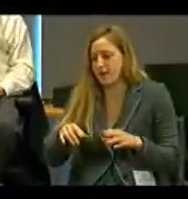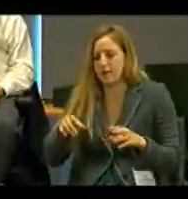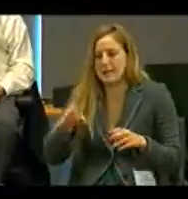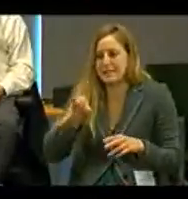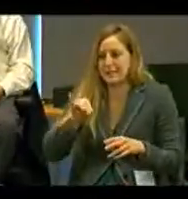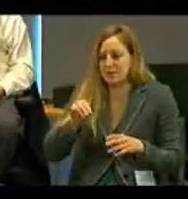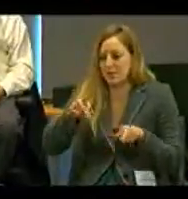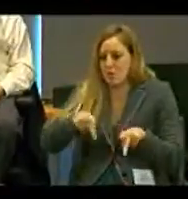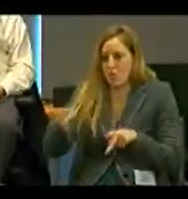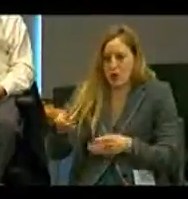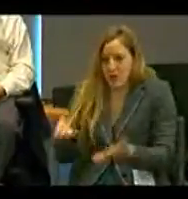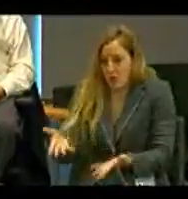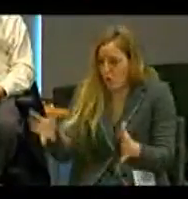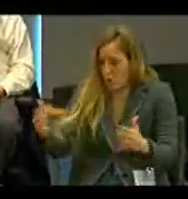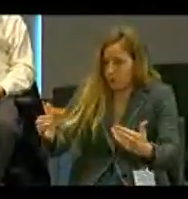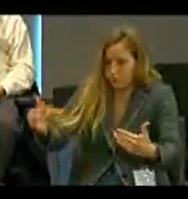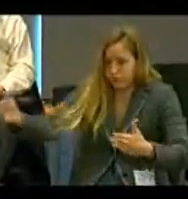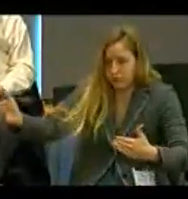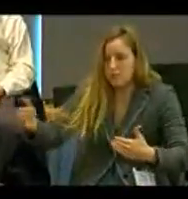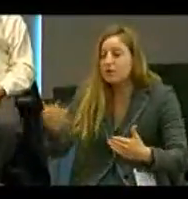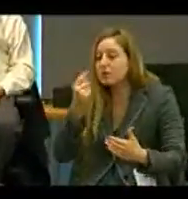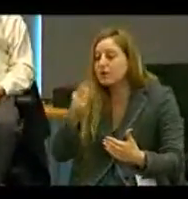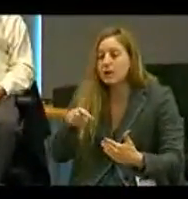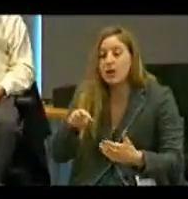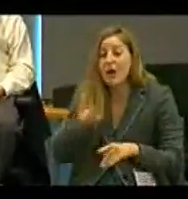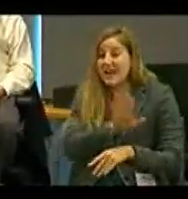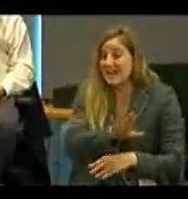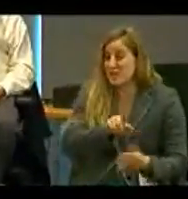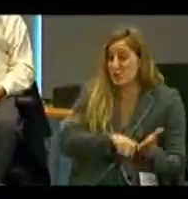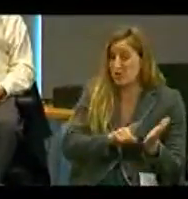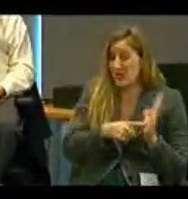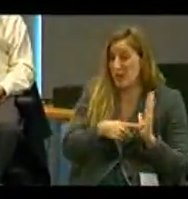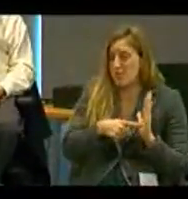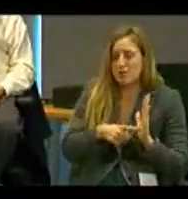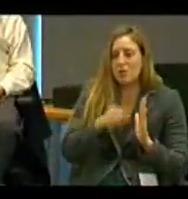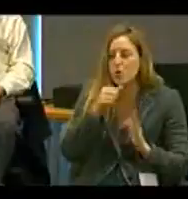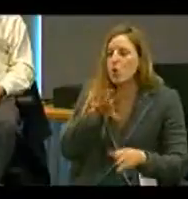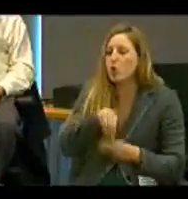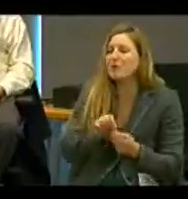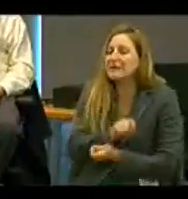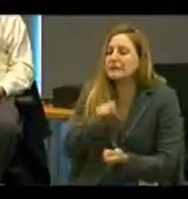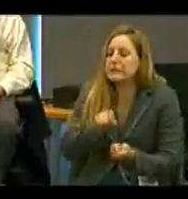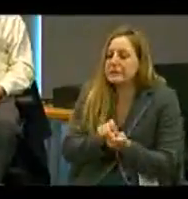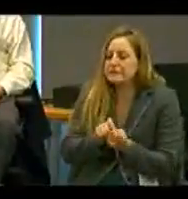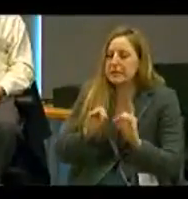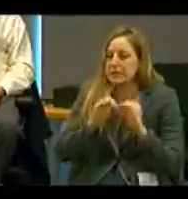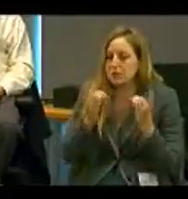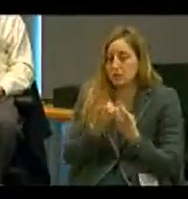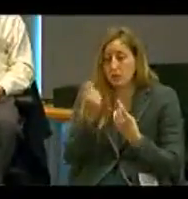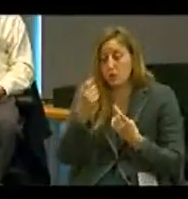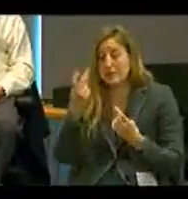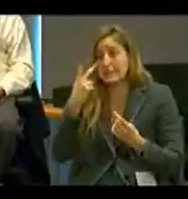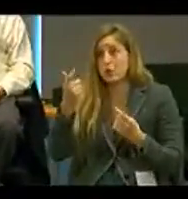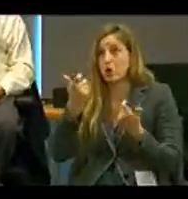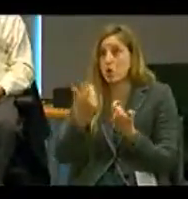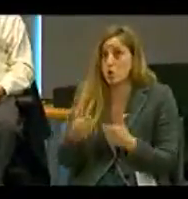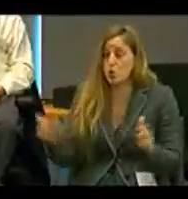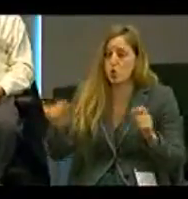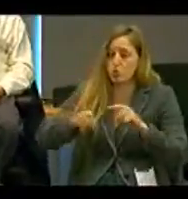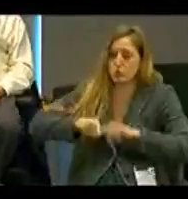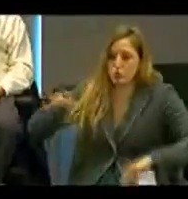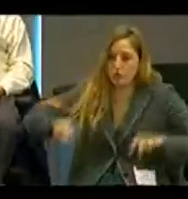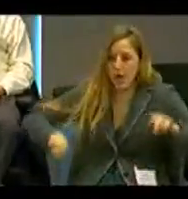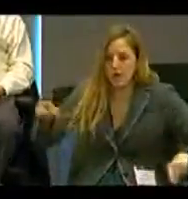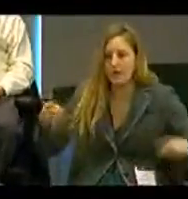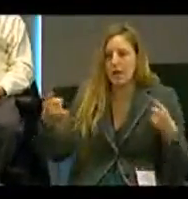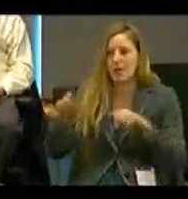studies don't include a single district. So we're seeing a huge range of what's happening at the district level. And there are huge disparities